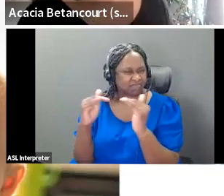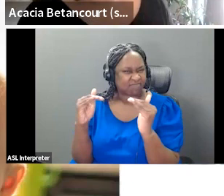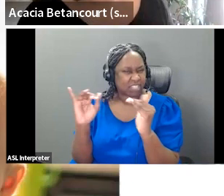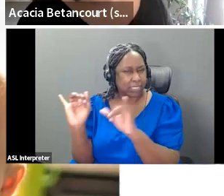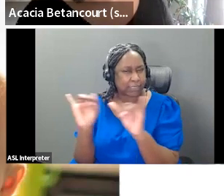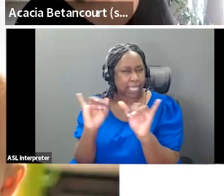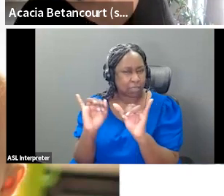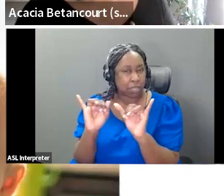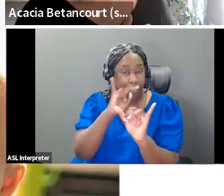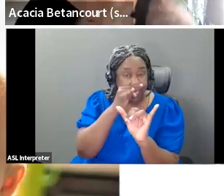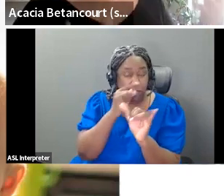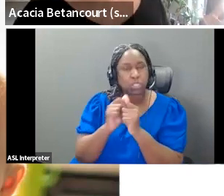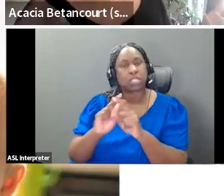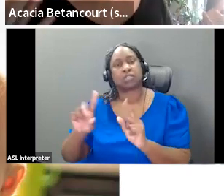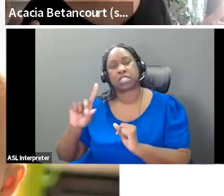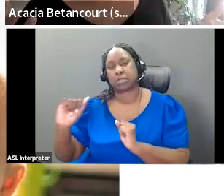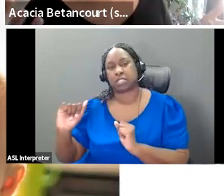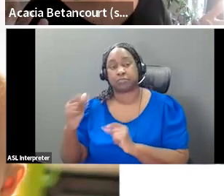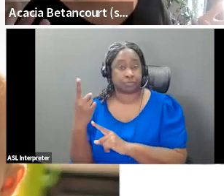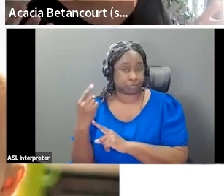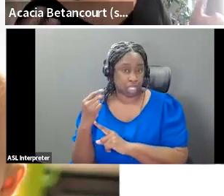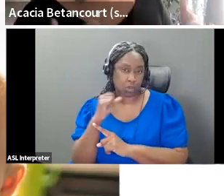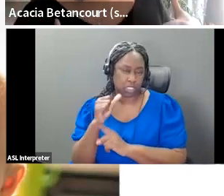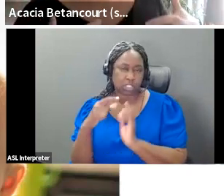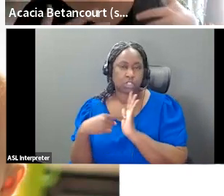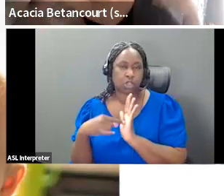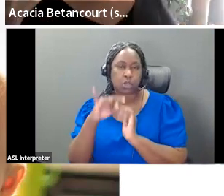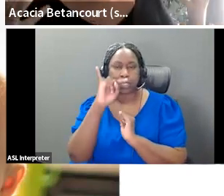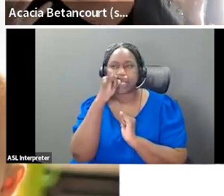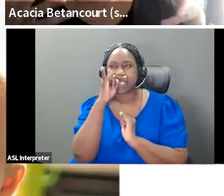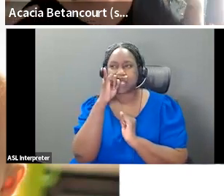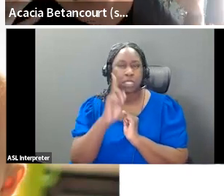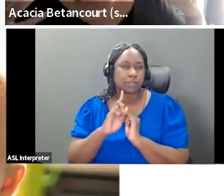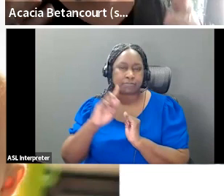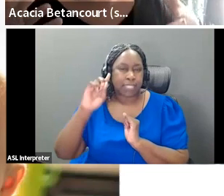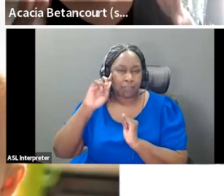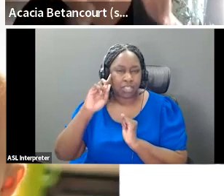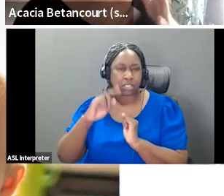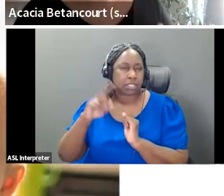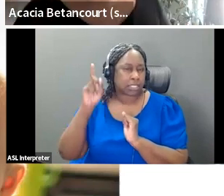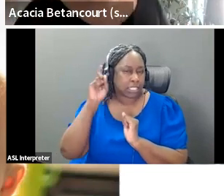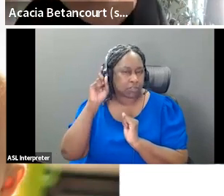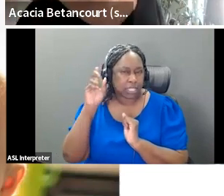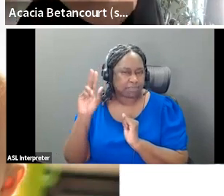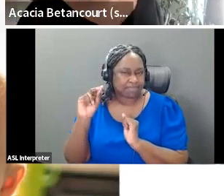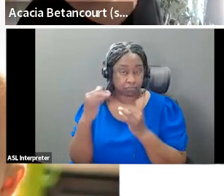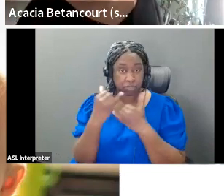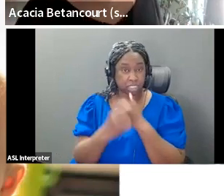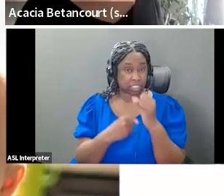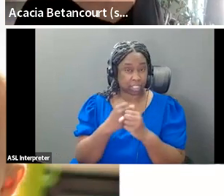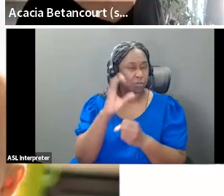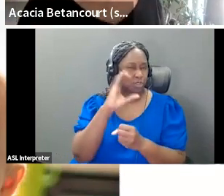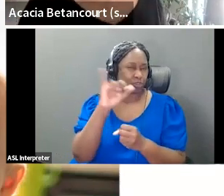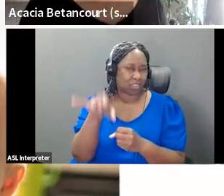different disability. So last year we didn't feature any kids with deafness or hearing aids, so we specifically searched for